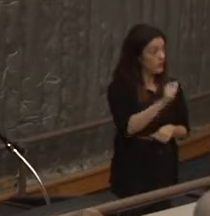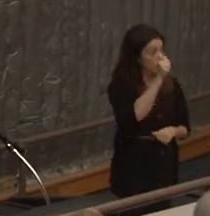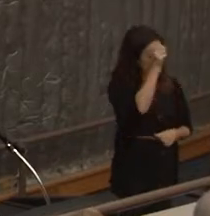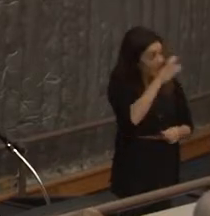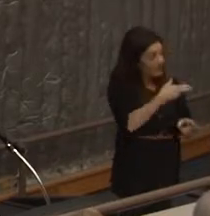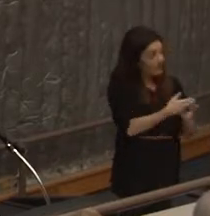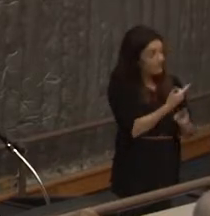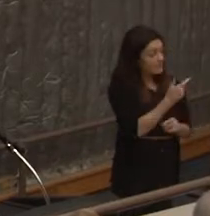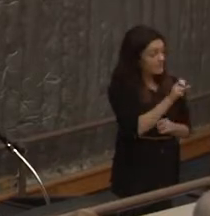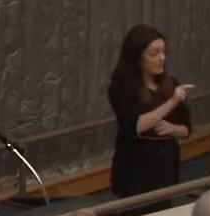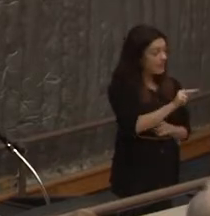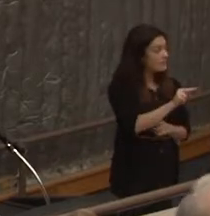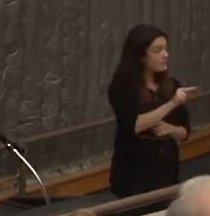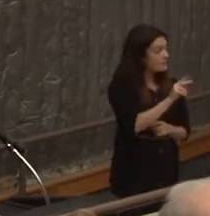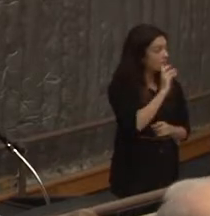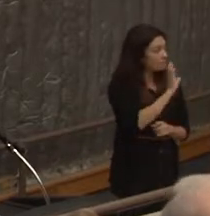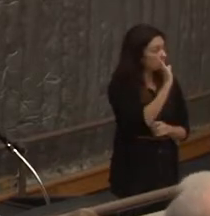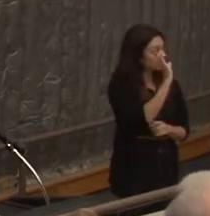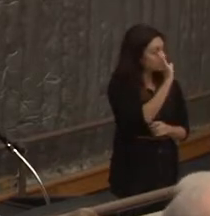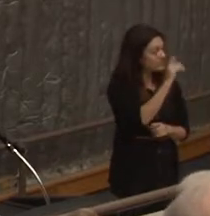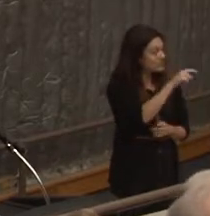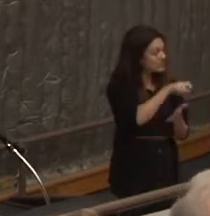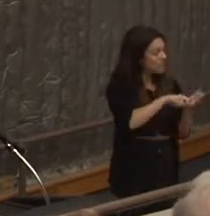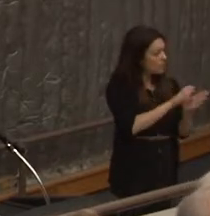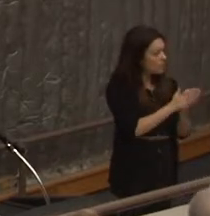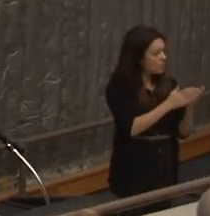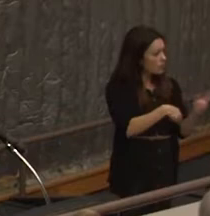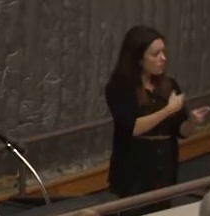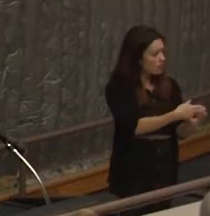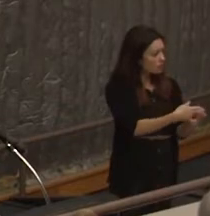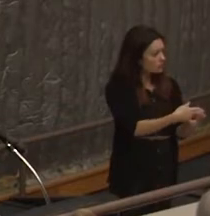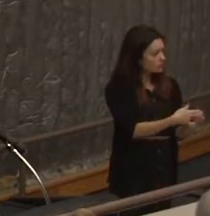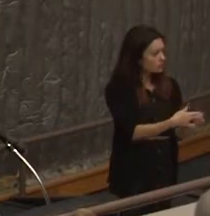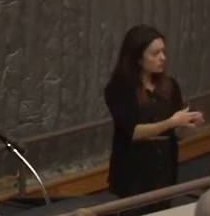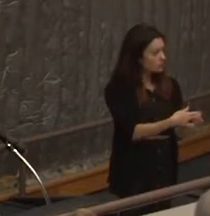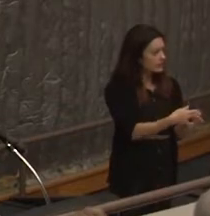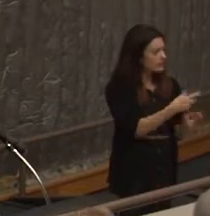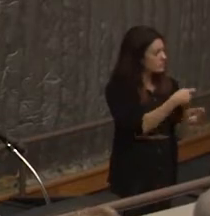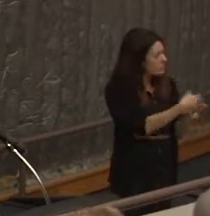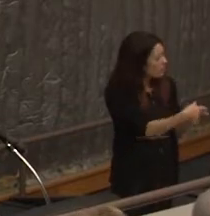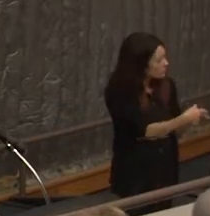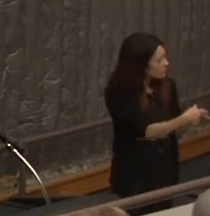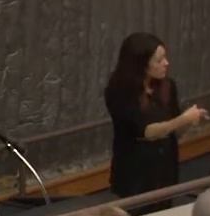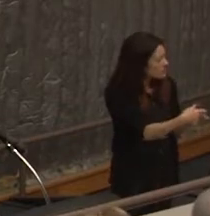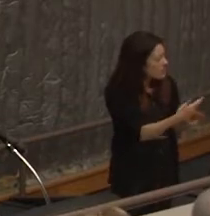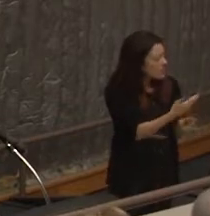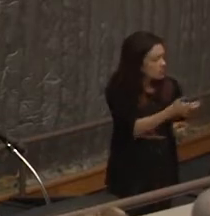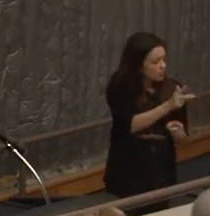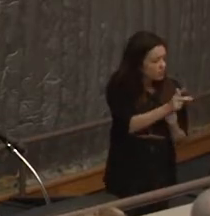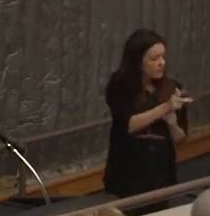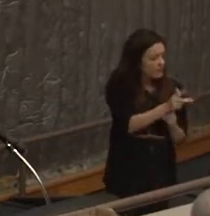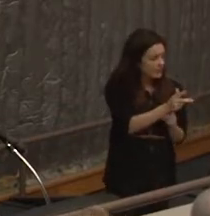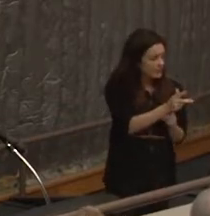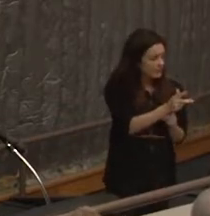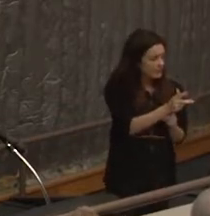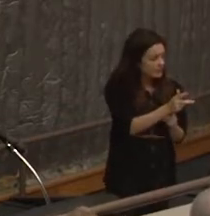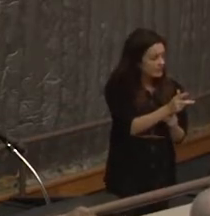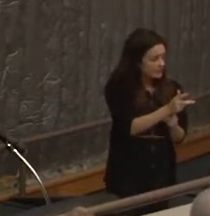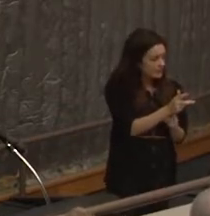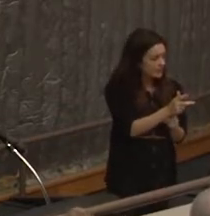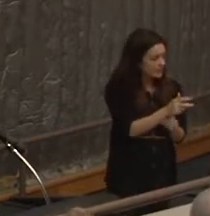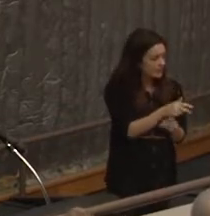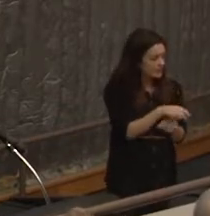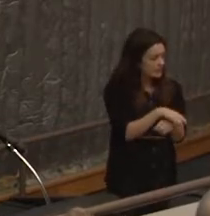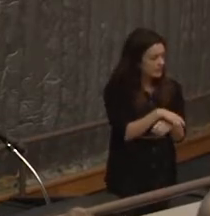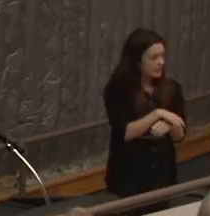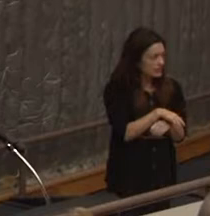Glenn Kurtz is going to be speaking. He wrote a book called The, what do we call it, 3 Minutes, in which he